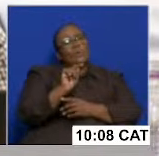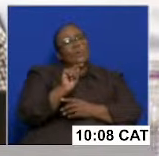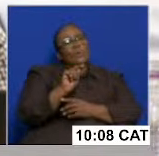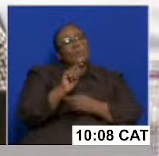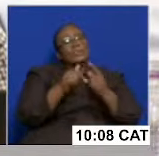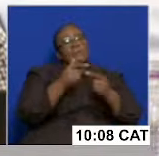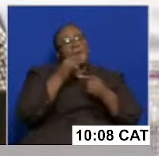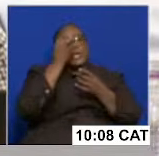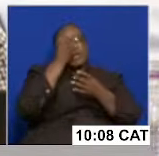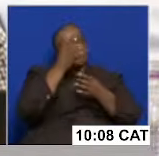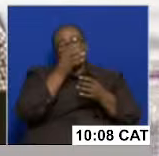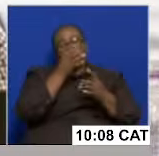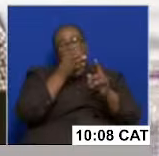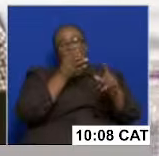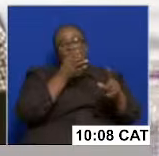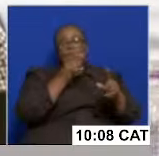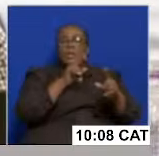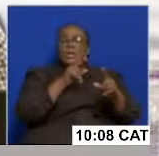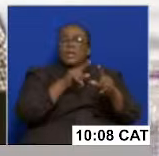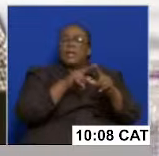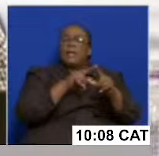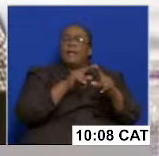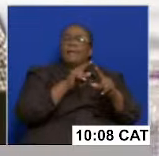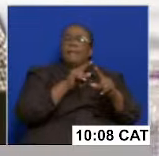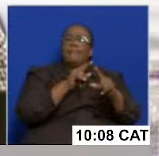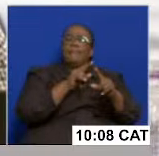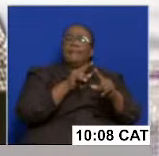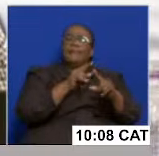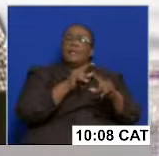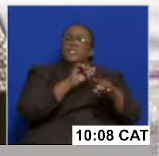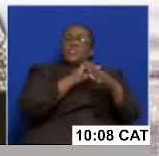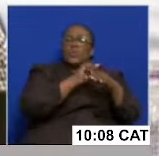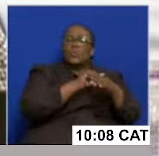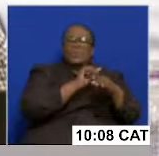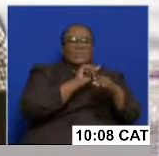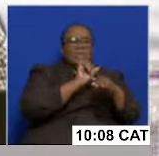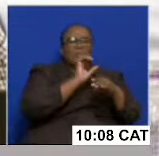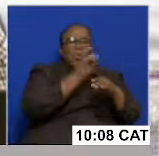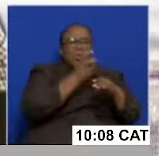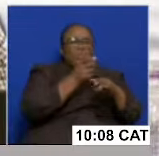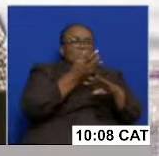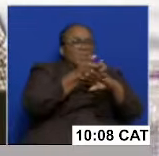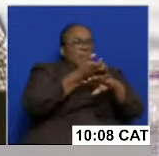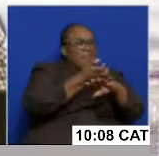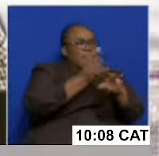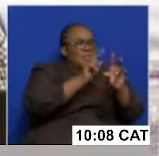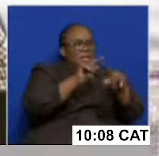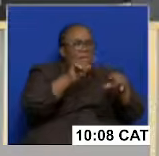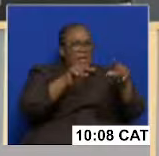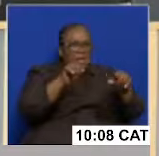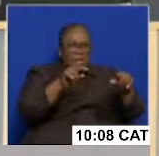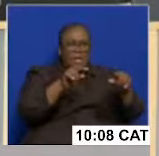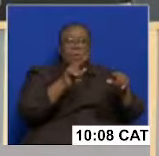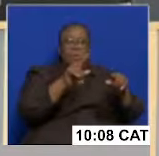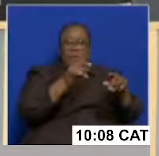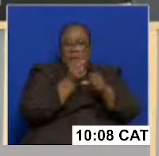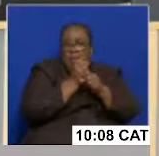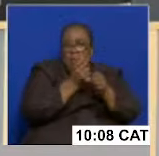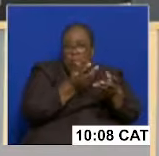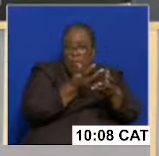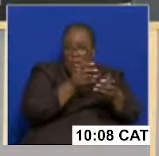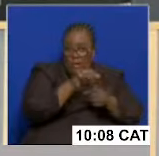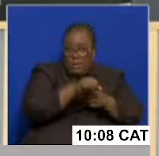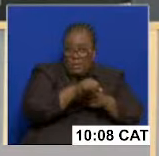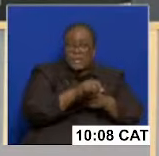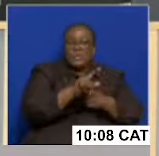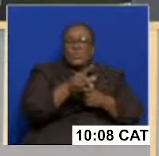the stones and where they were being kept. Is that correct? Yes. All right. So what did you aim to achieve by relaying